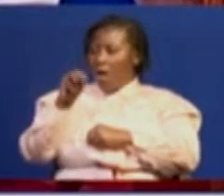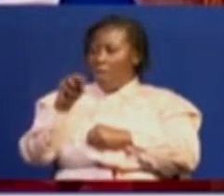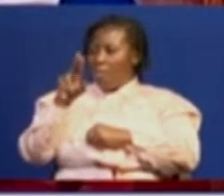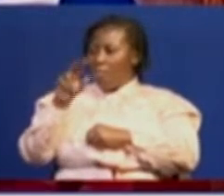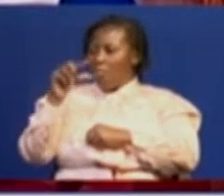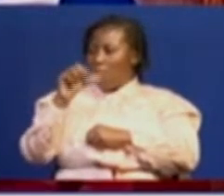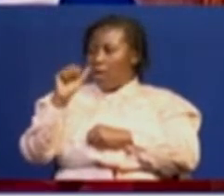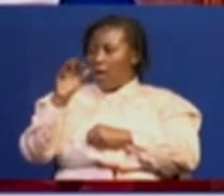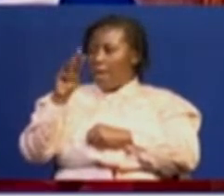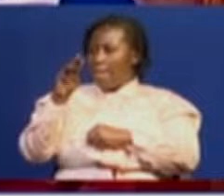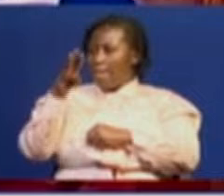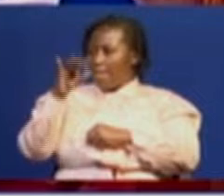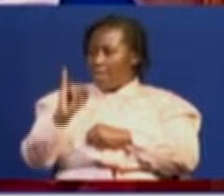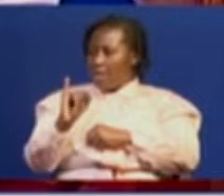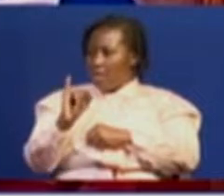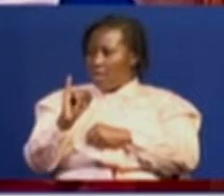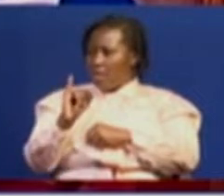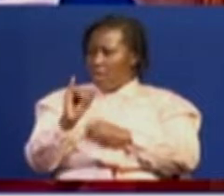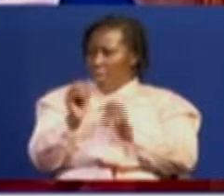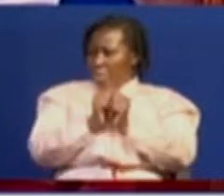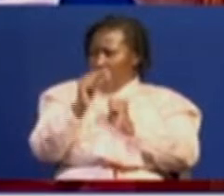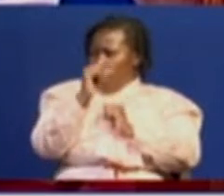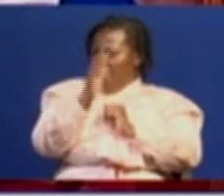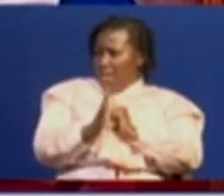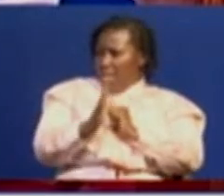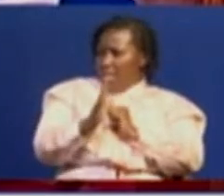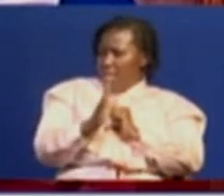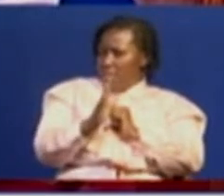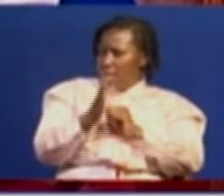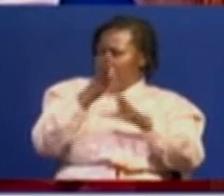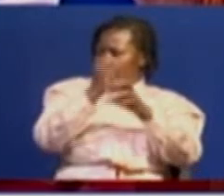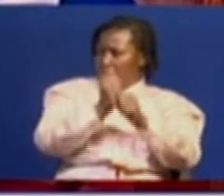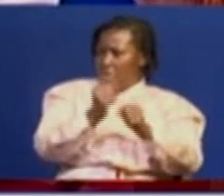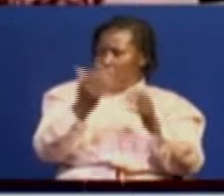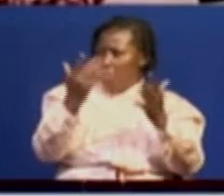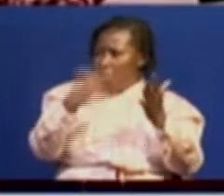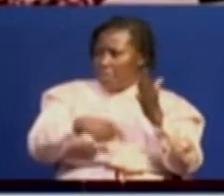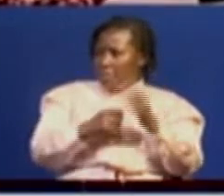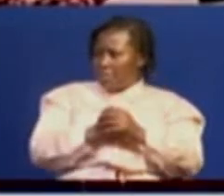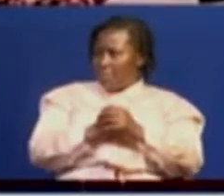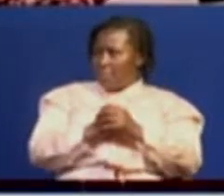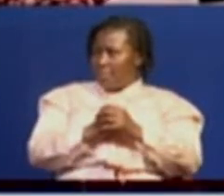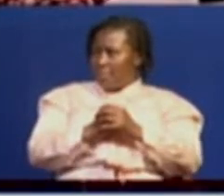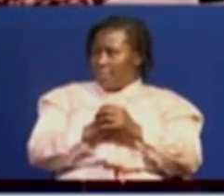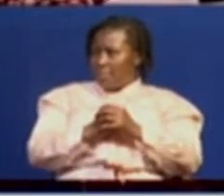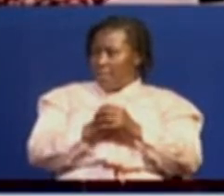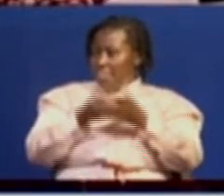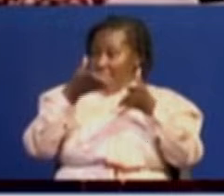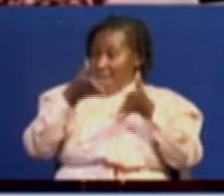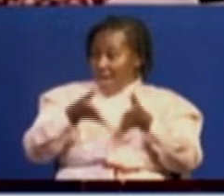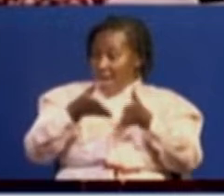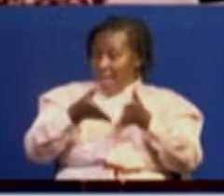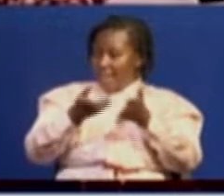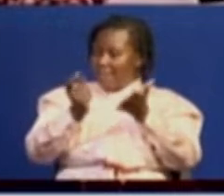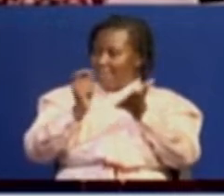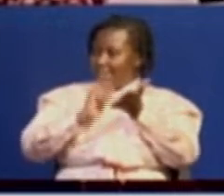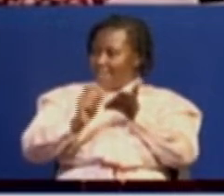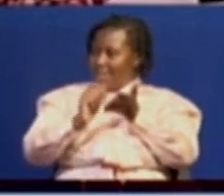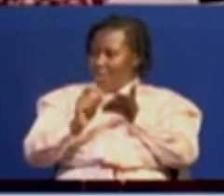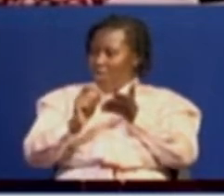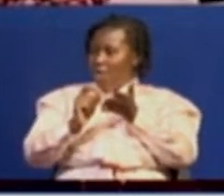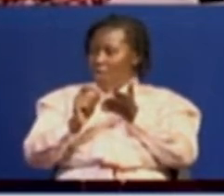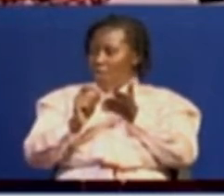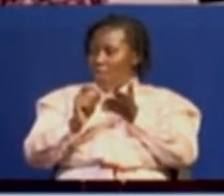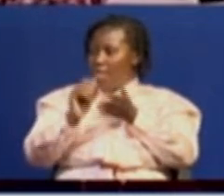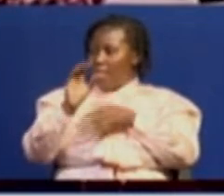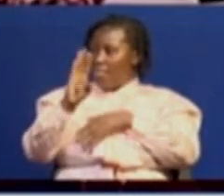the Secretary General of the Bas Party, with the governor, the current association? The current Secretary General of